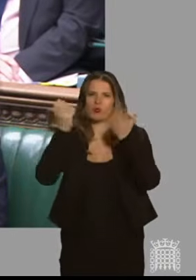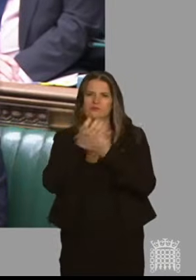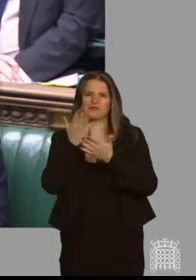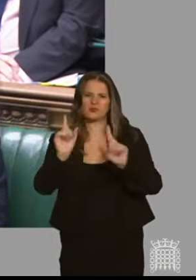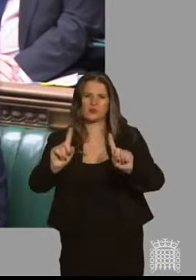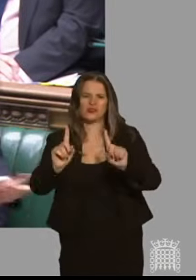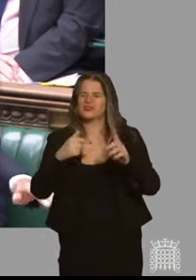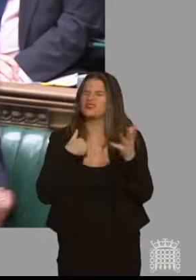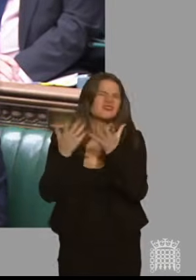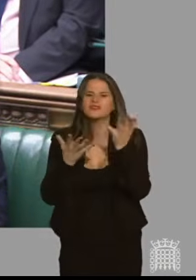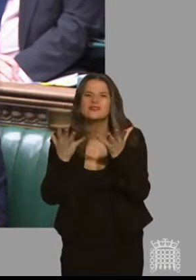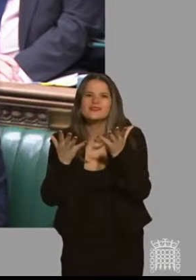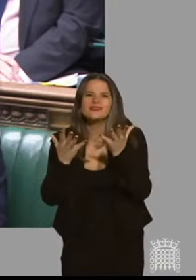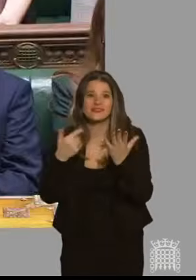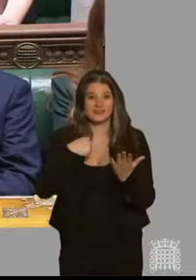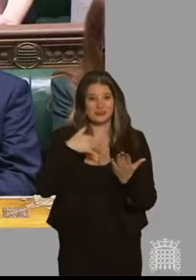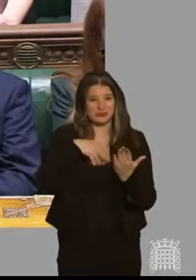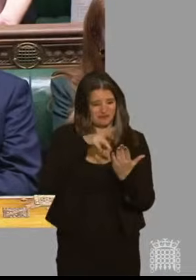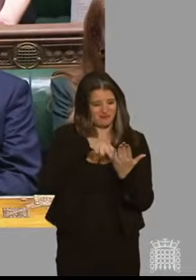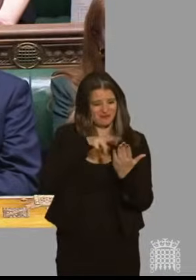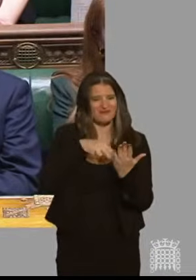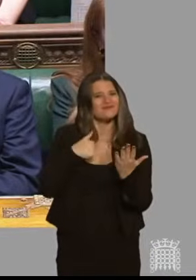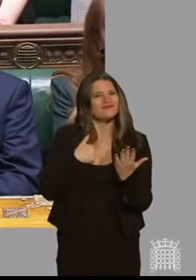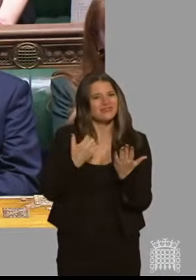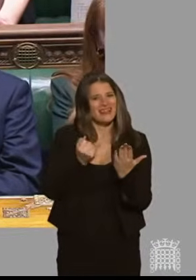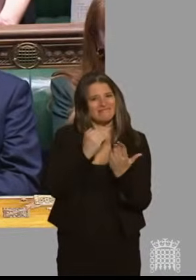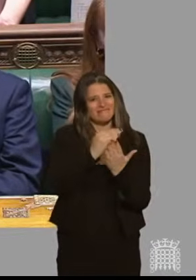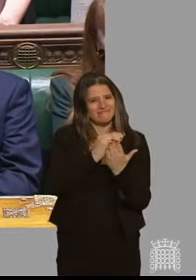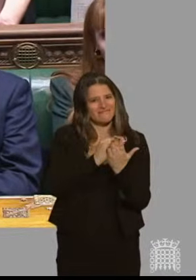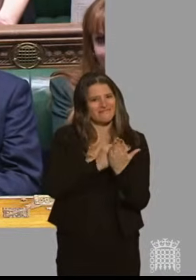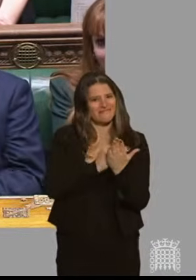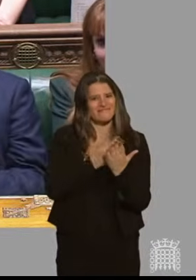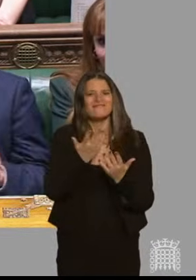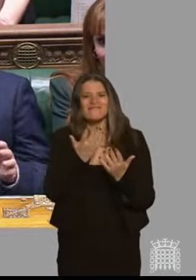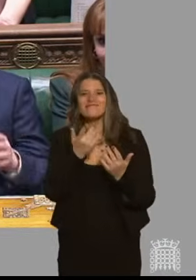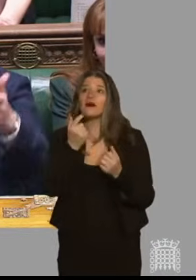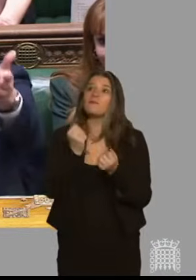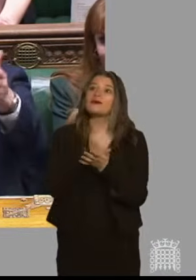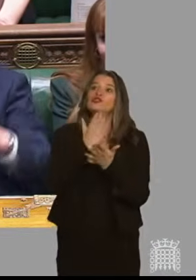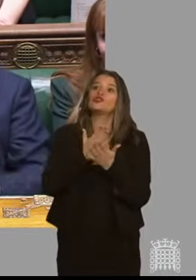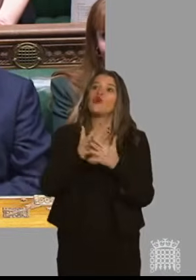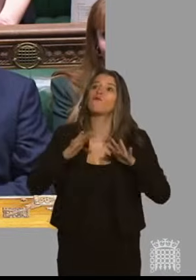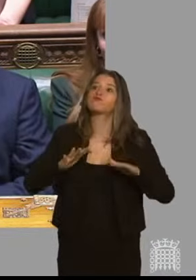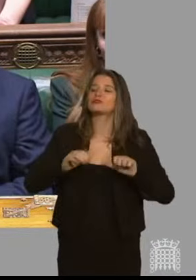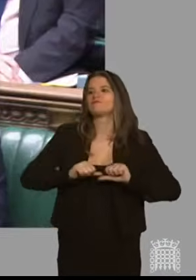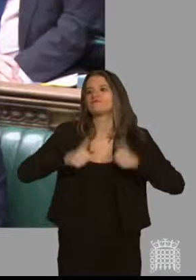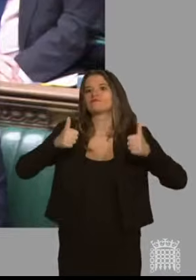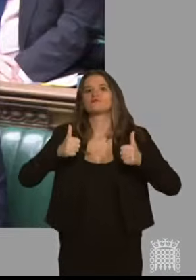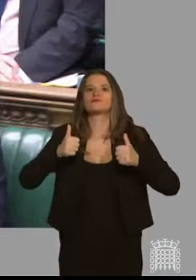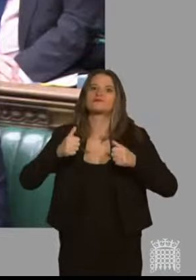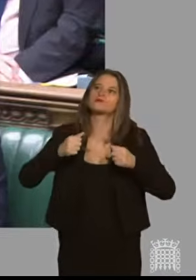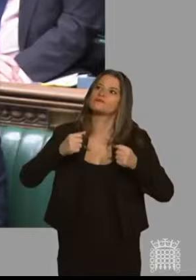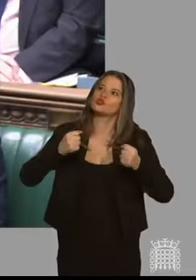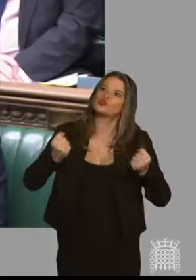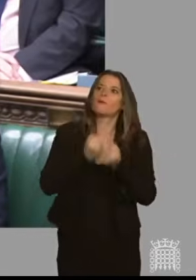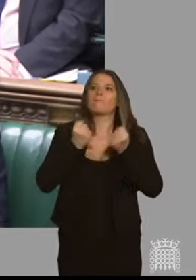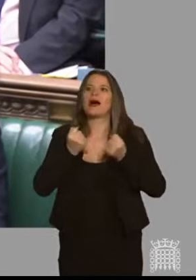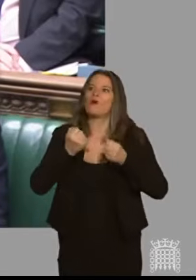committed to Scotland, billions for Wales. There's actually money for North London too, I notice. But the problem is,